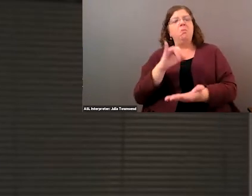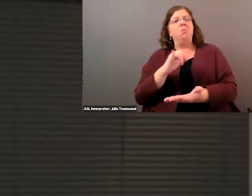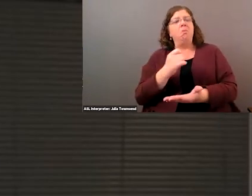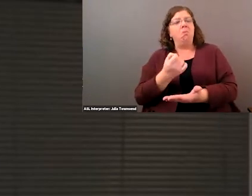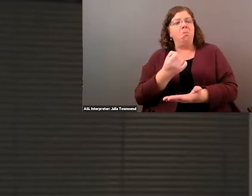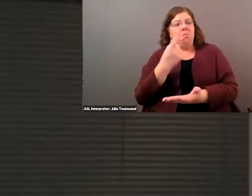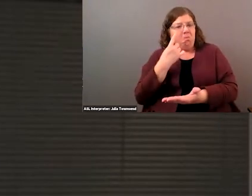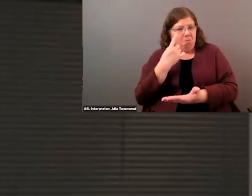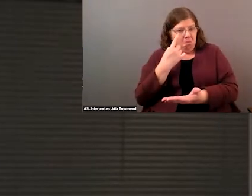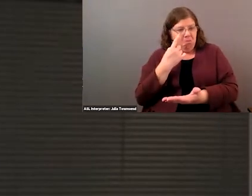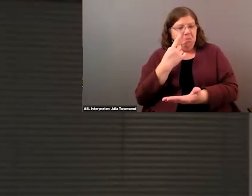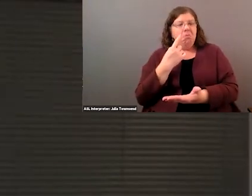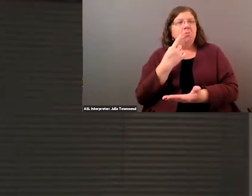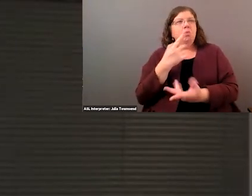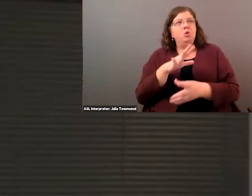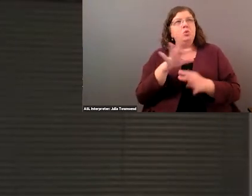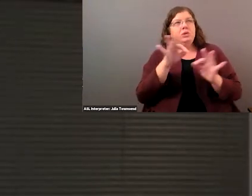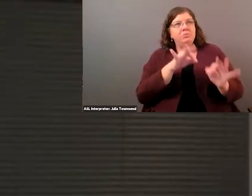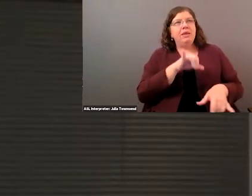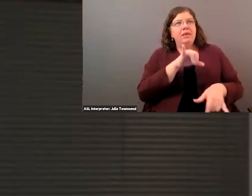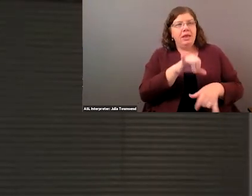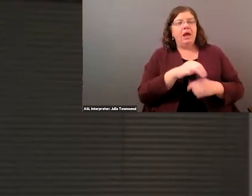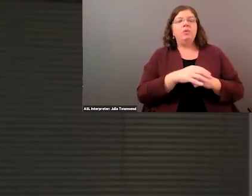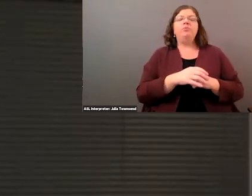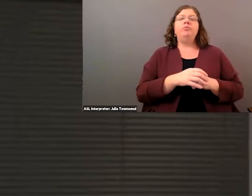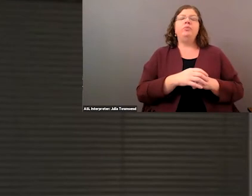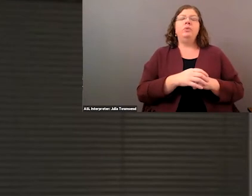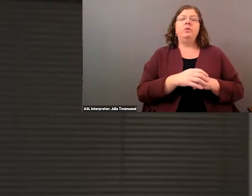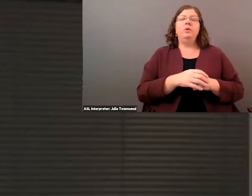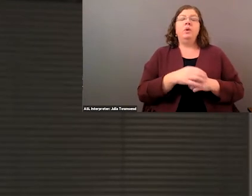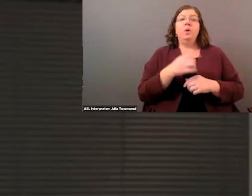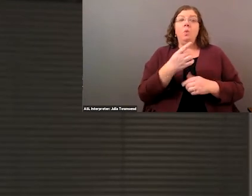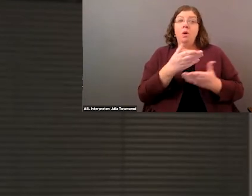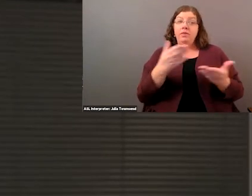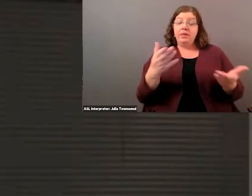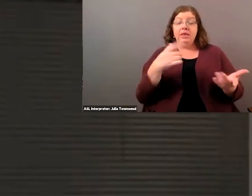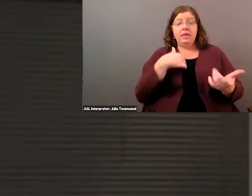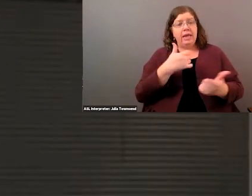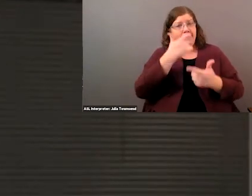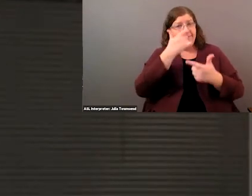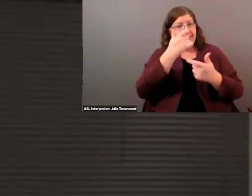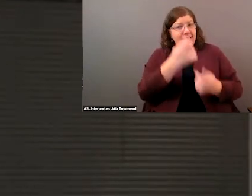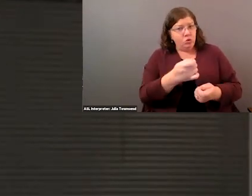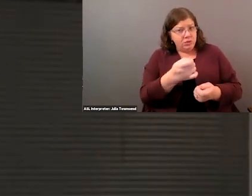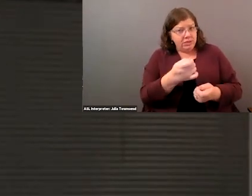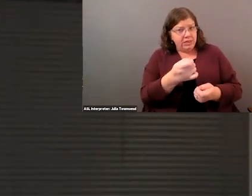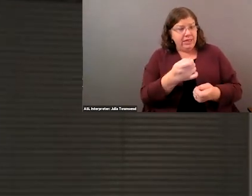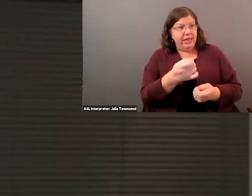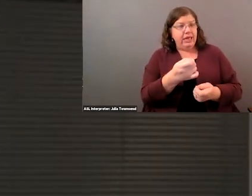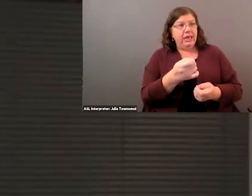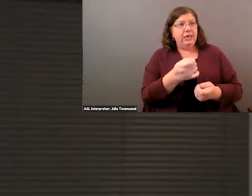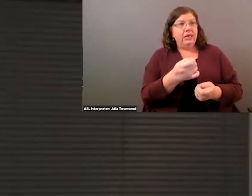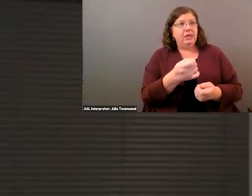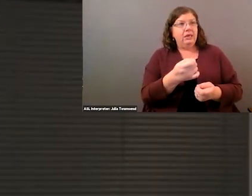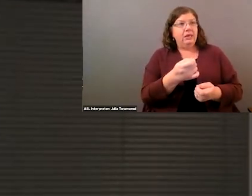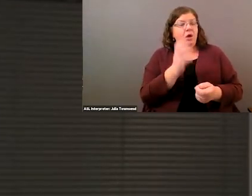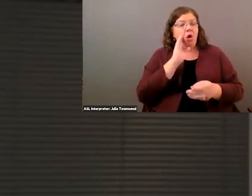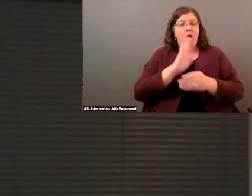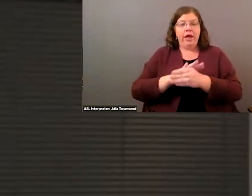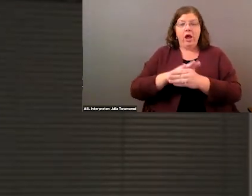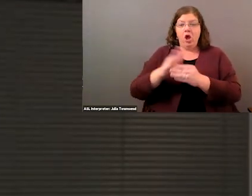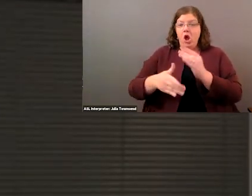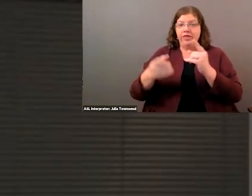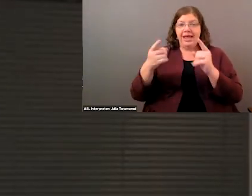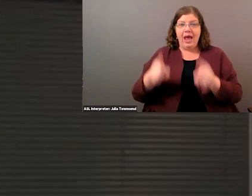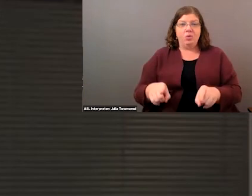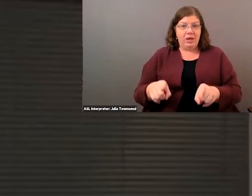much interested in is on the outcomes. We have a lot of needs, the students have a lot of needs. What's the